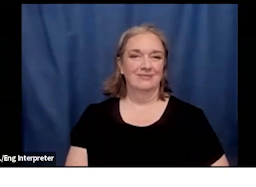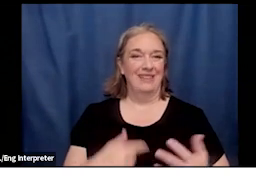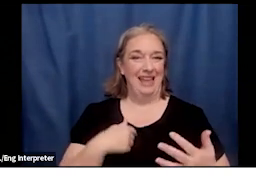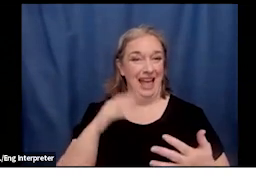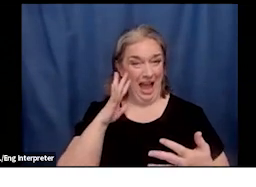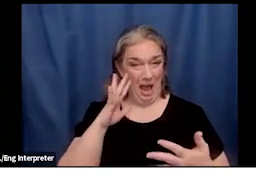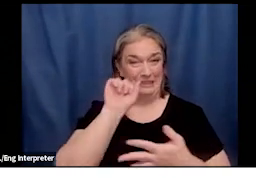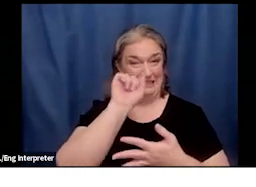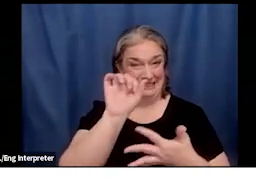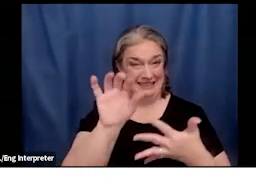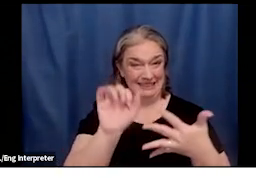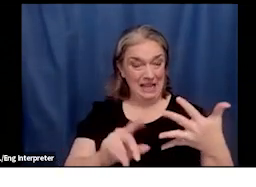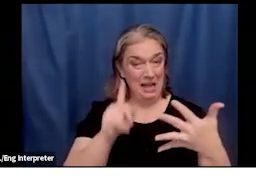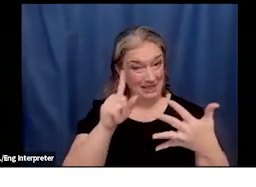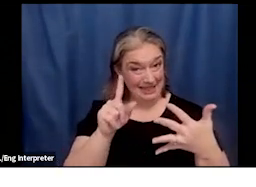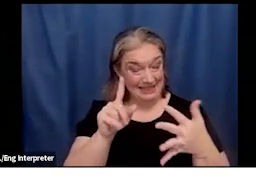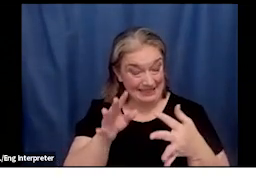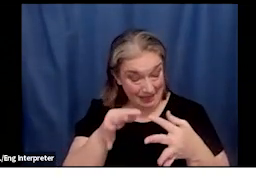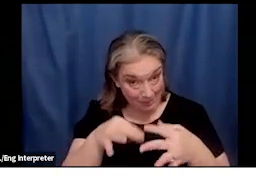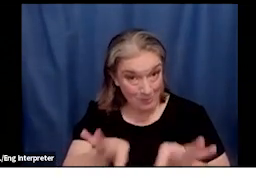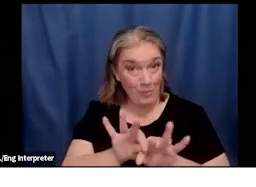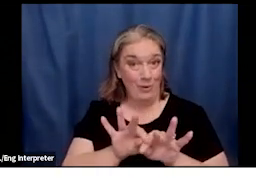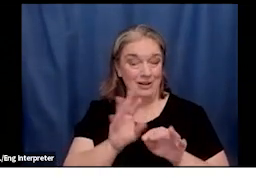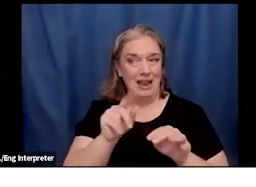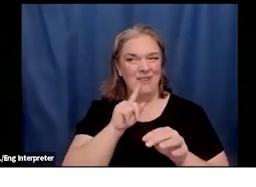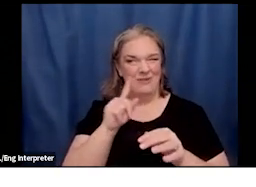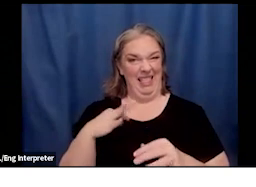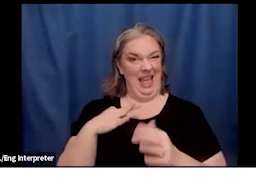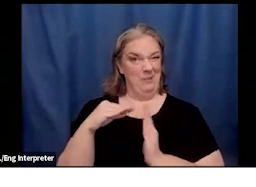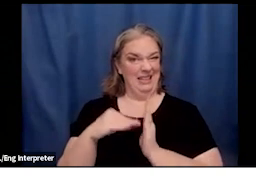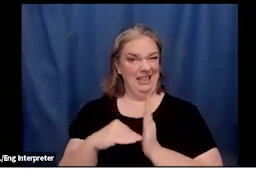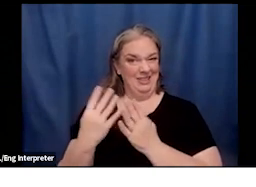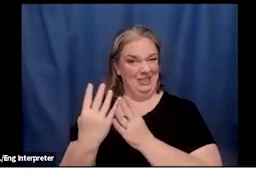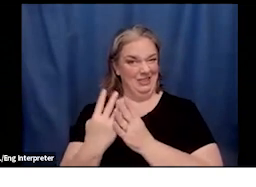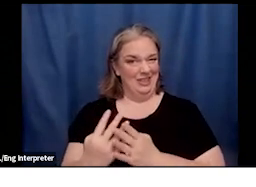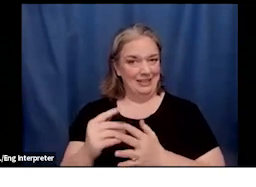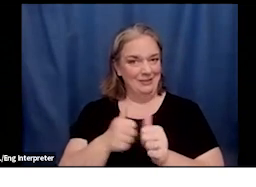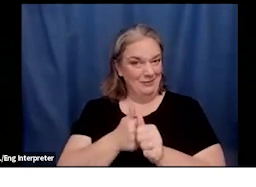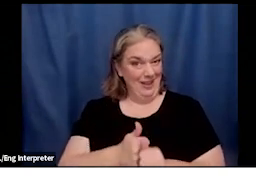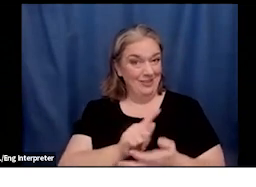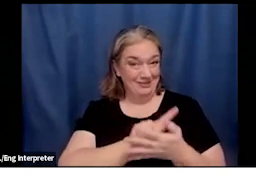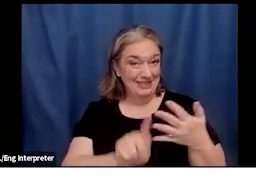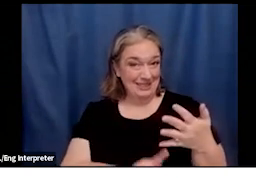really important and what much of the application is centered on ultimately. So firstly, that your